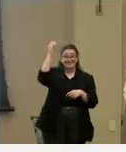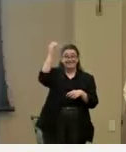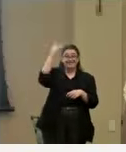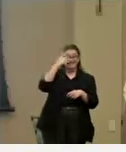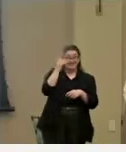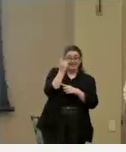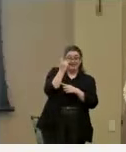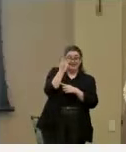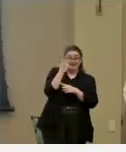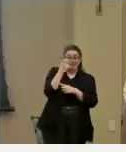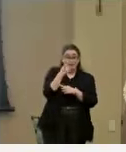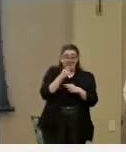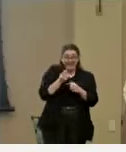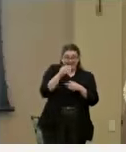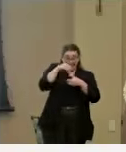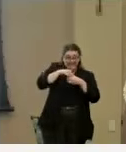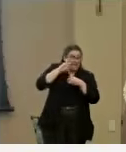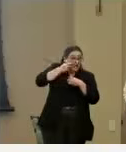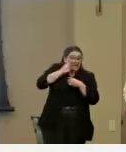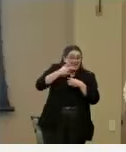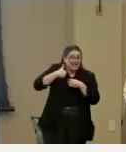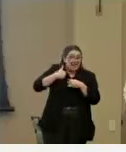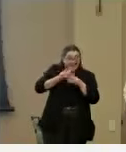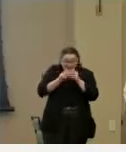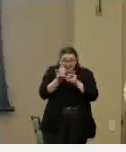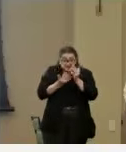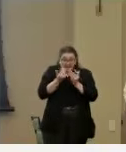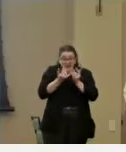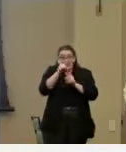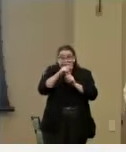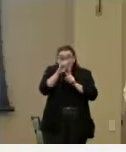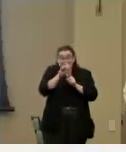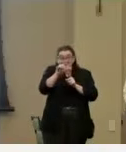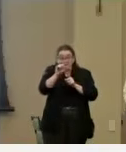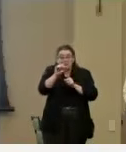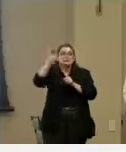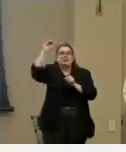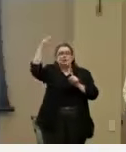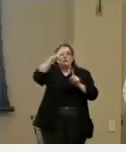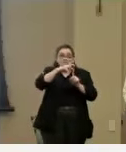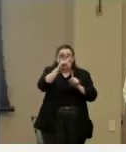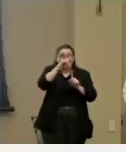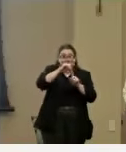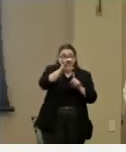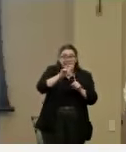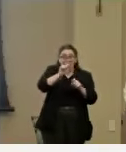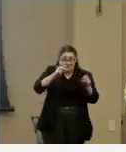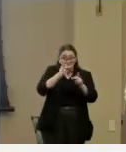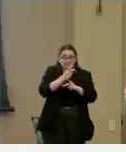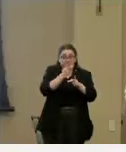basically is like fuel to that fire that those T cells are activating. That being